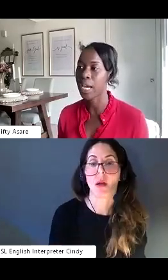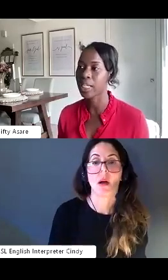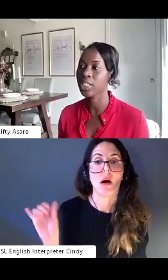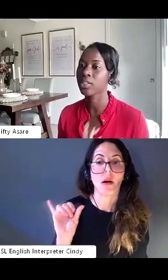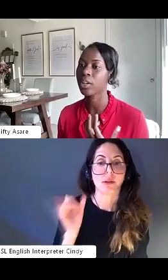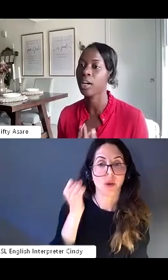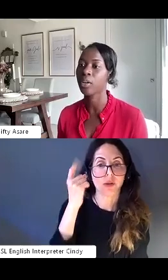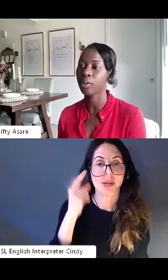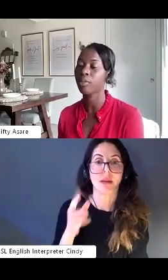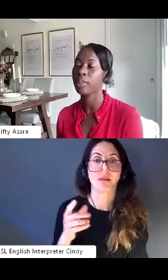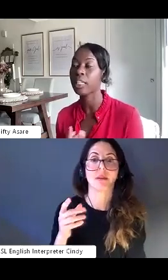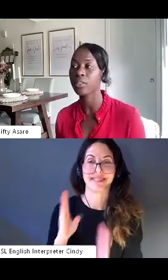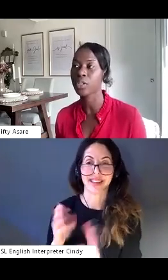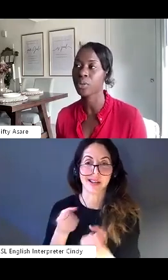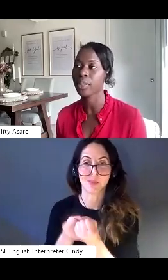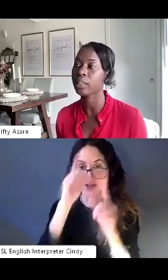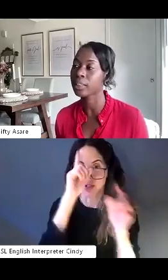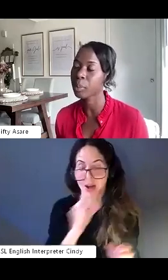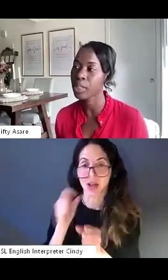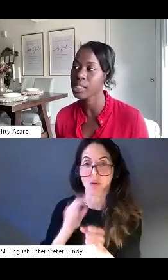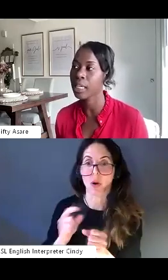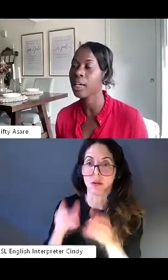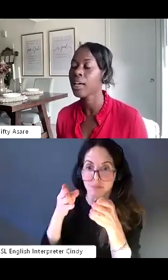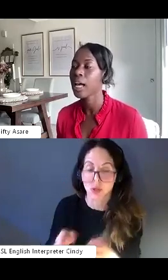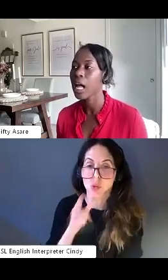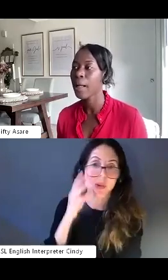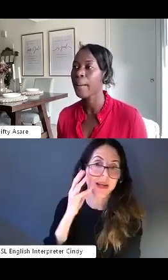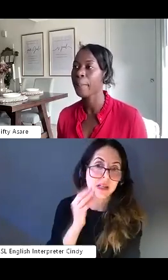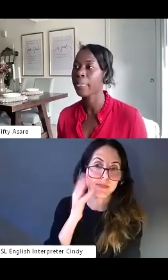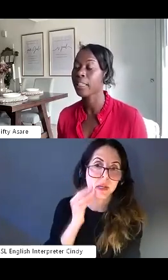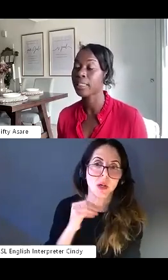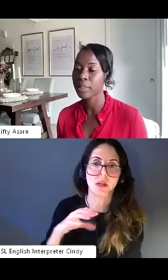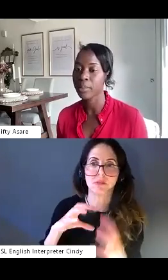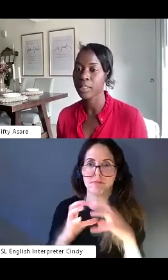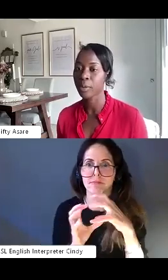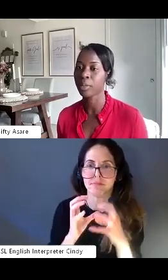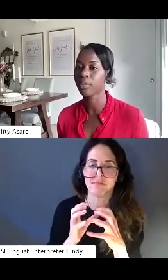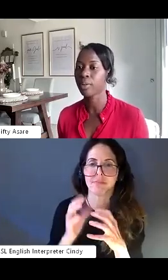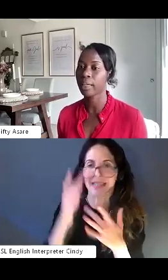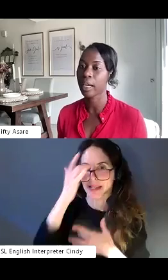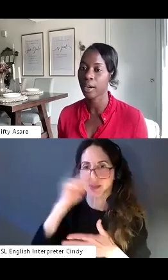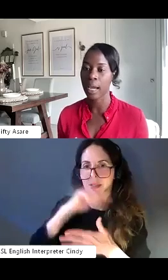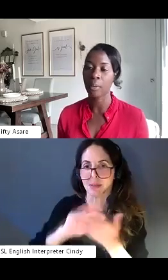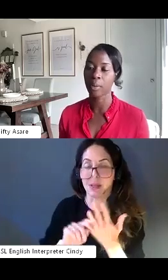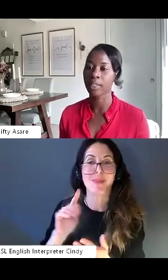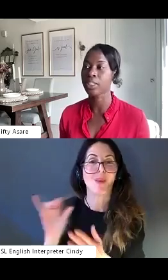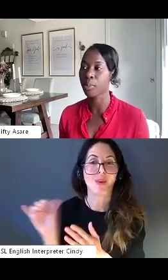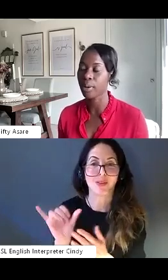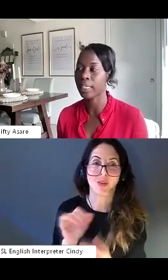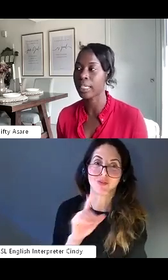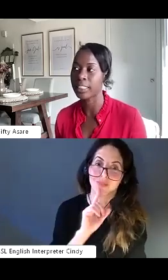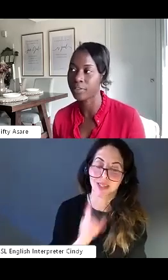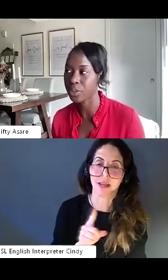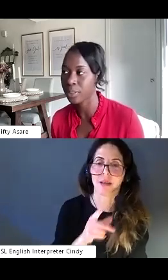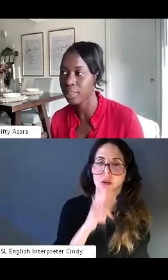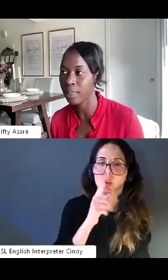support strategies are not only for the individual that are experiencing these symptoms, but really for the care network that's